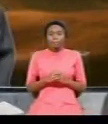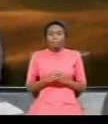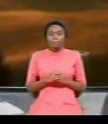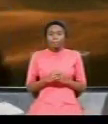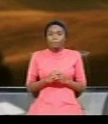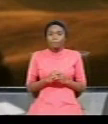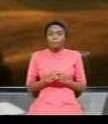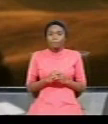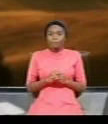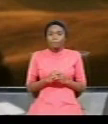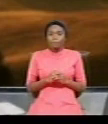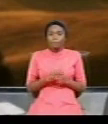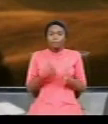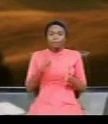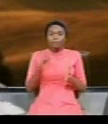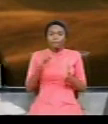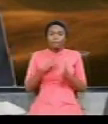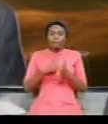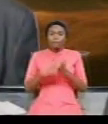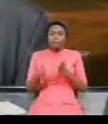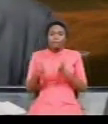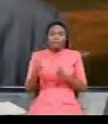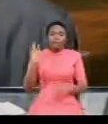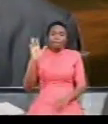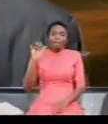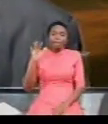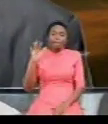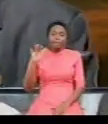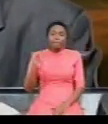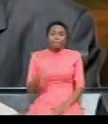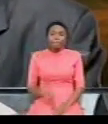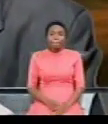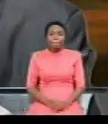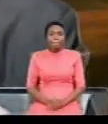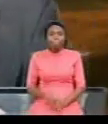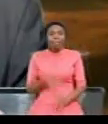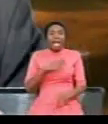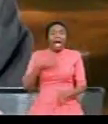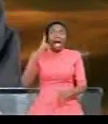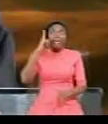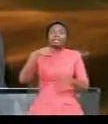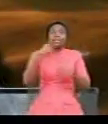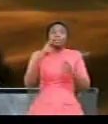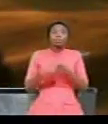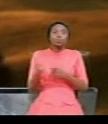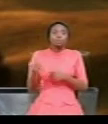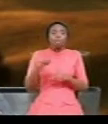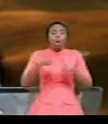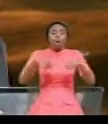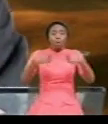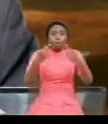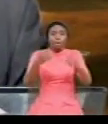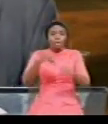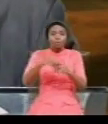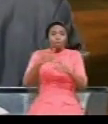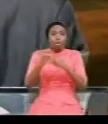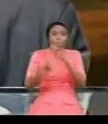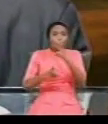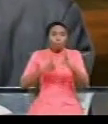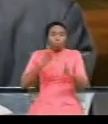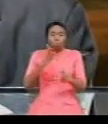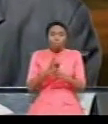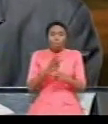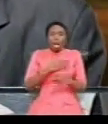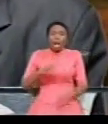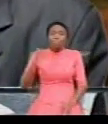16, we're reading in verse 15. And he said unto them, go ye into all the